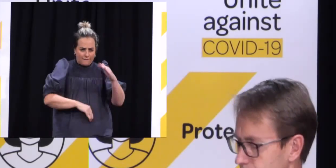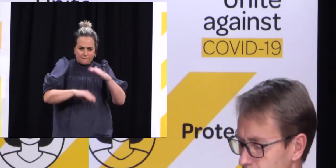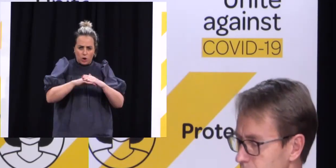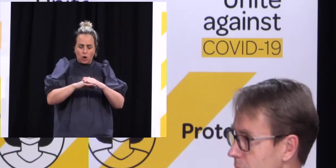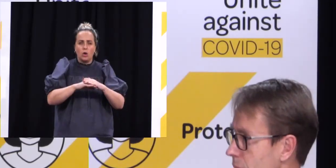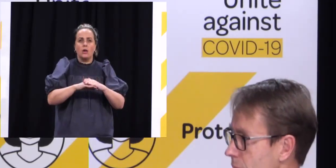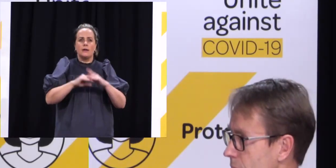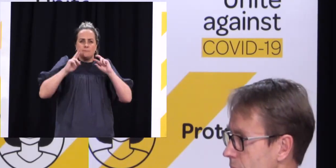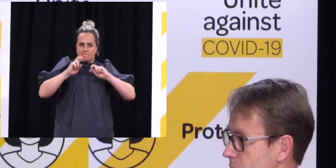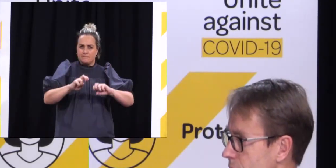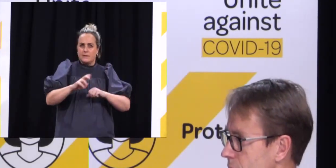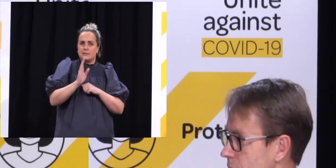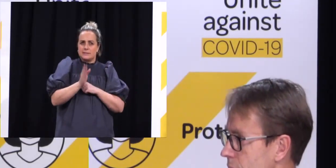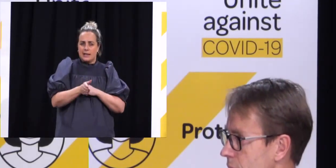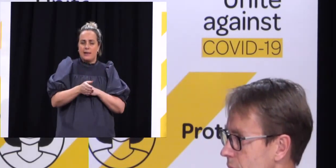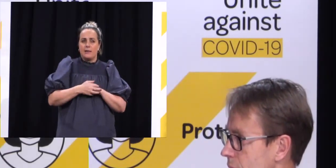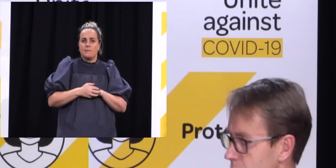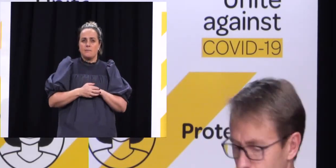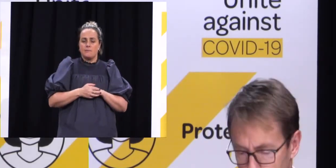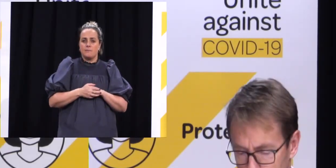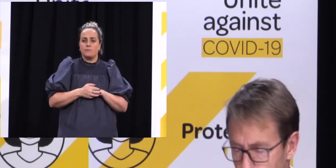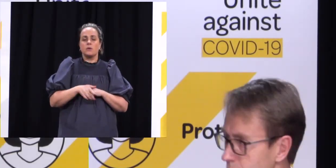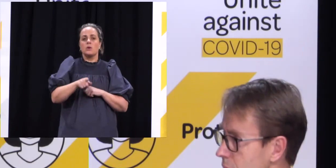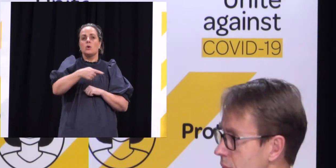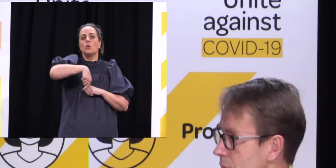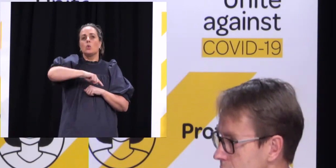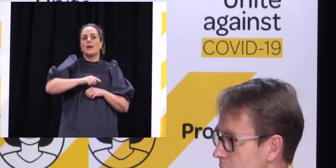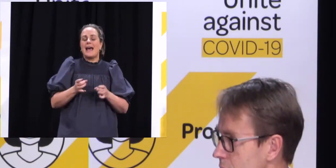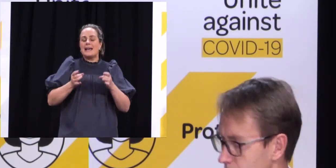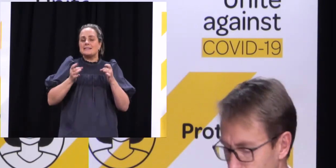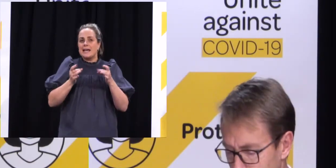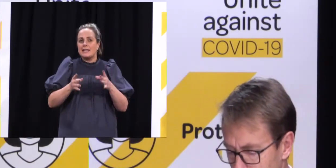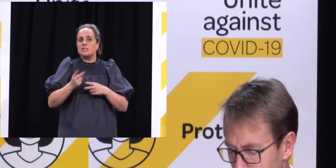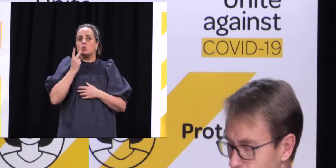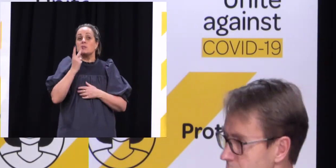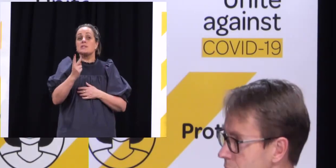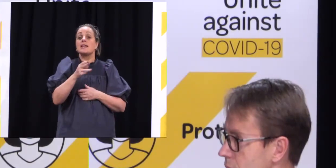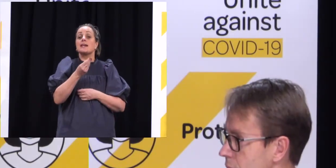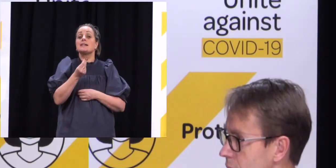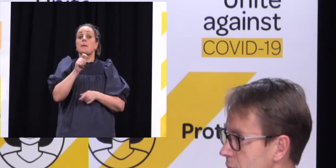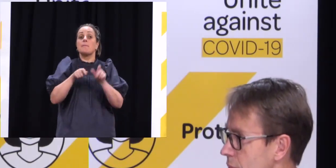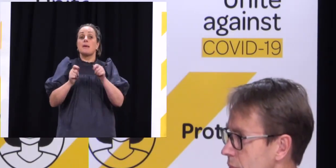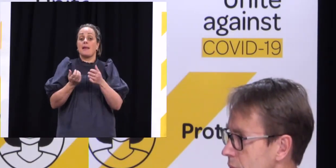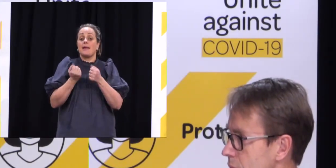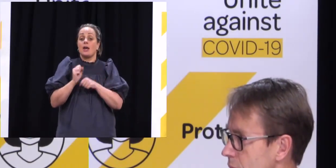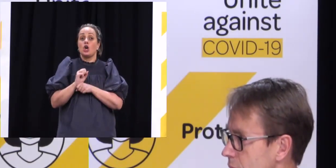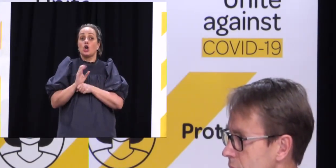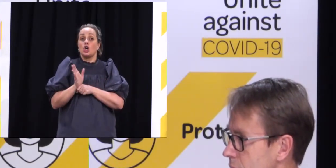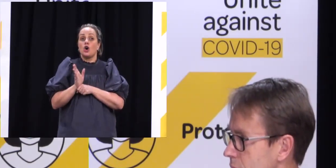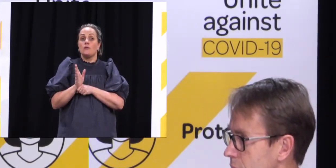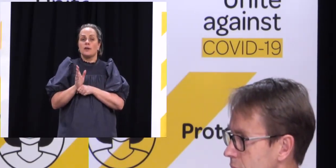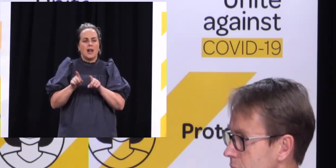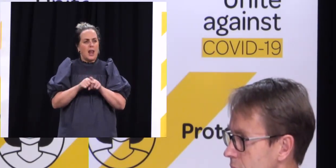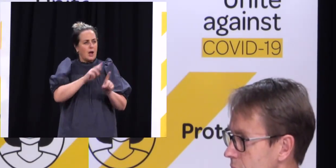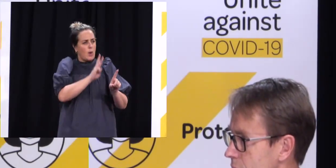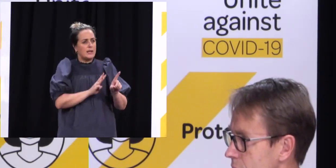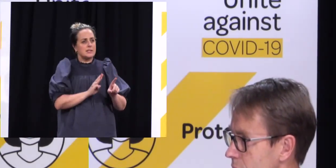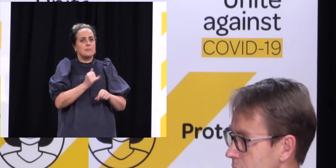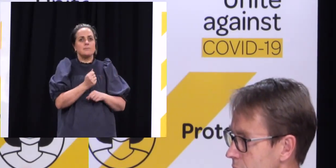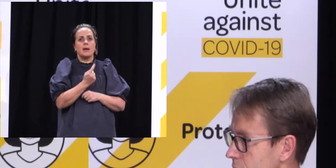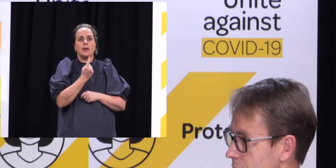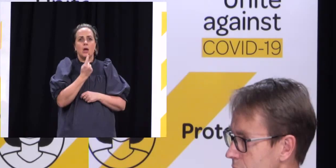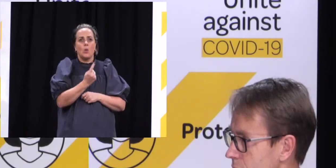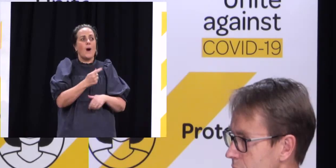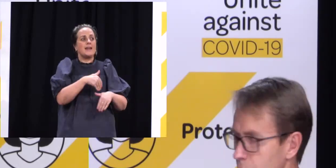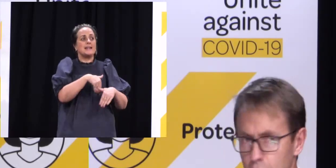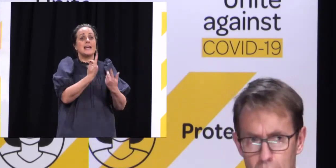that's an indication of the fact they're dotted through. But we are starting, as I understand, to see cases where, as you've described in Wellington, maybe one day out and infectious,